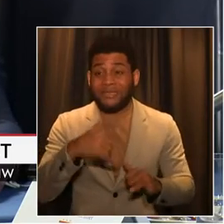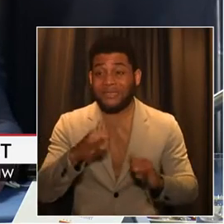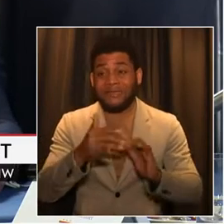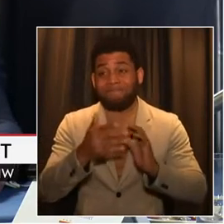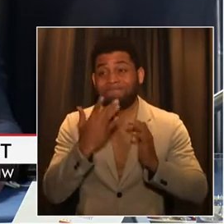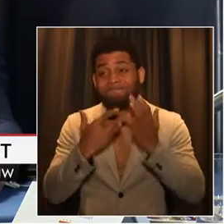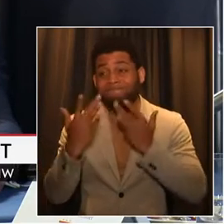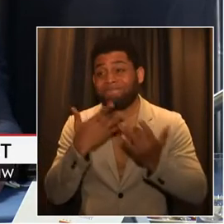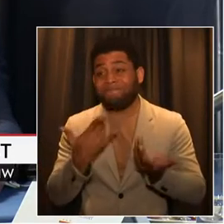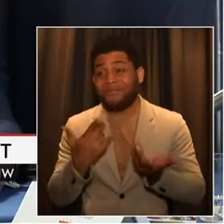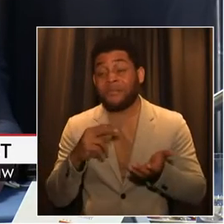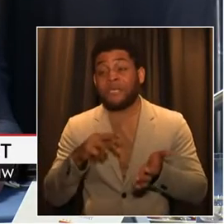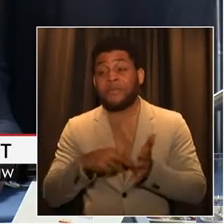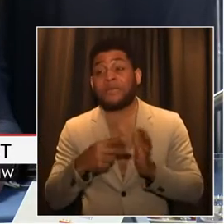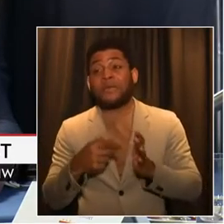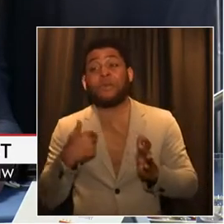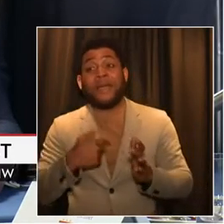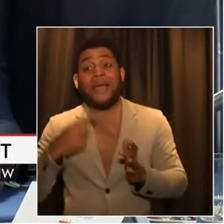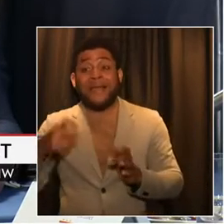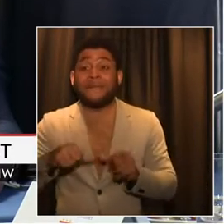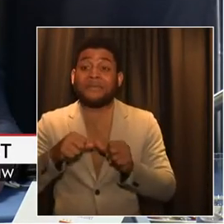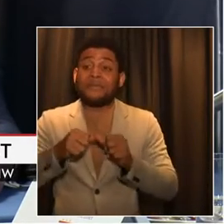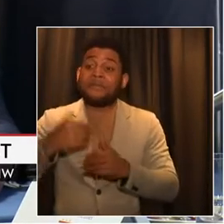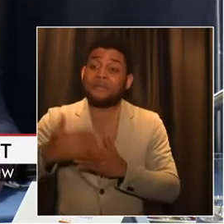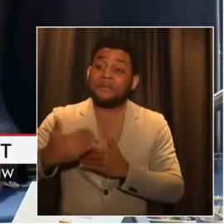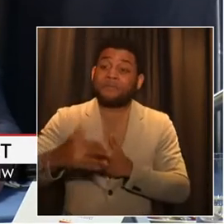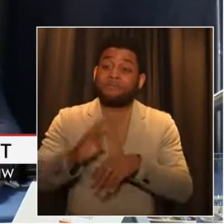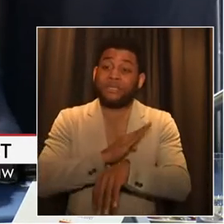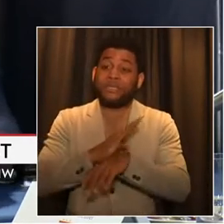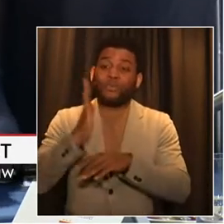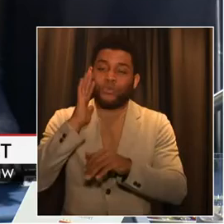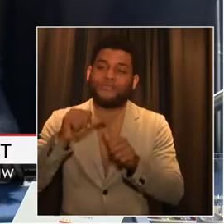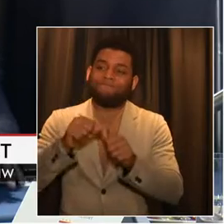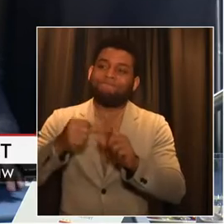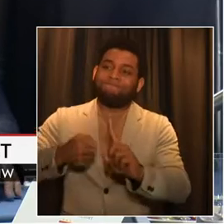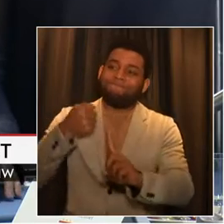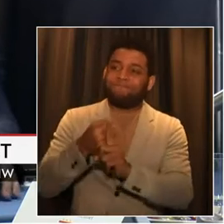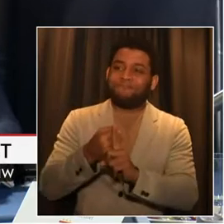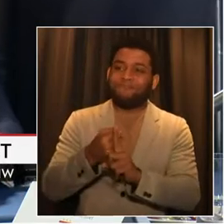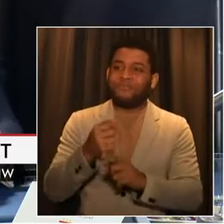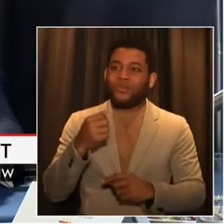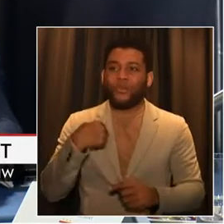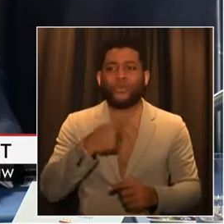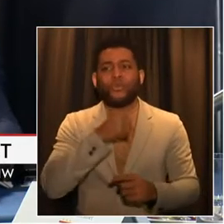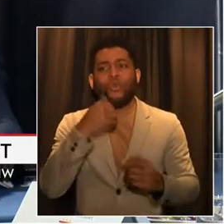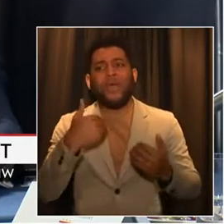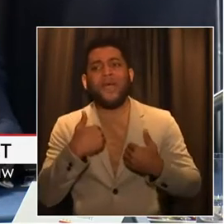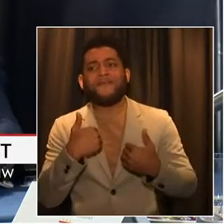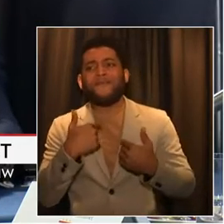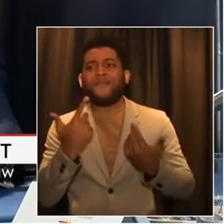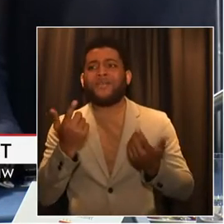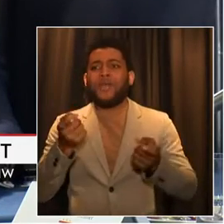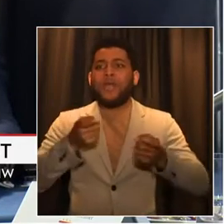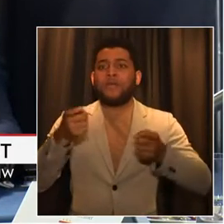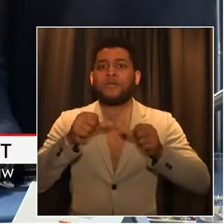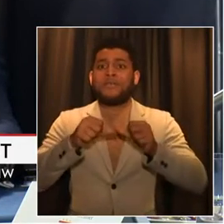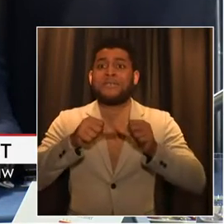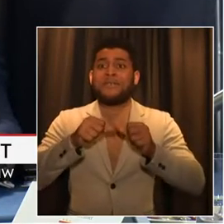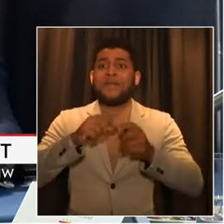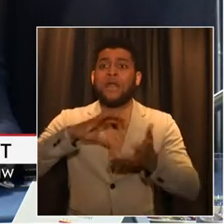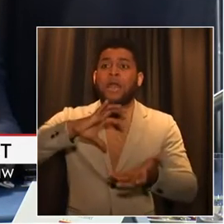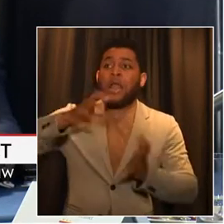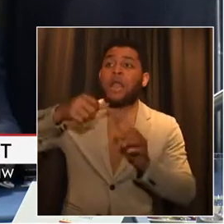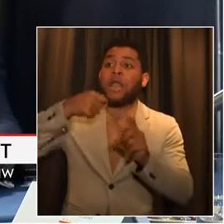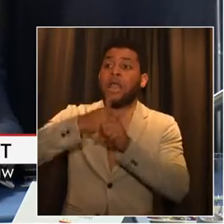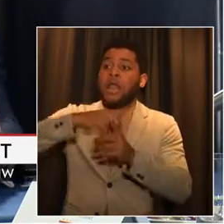on those businesses, and these types of things, if we don't have a good handle on them, spiral. And so as we think about what the future of